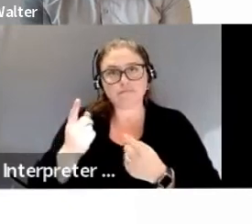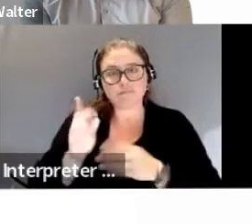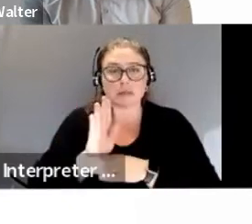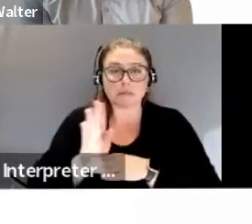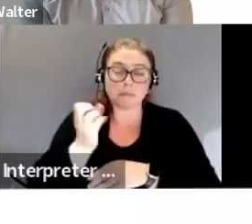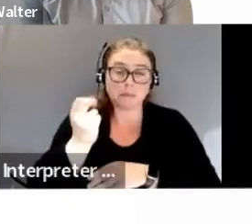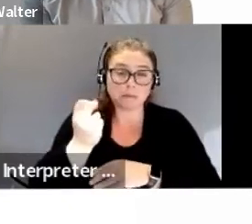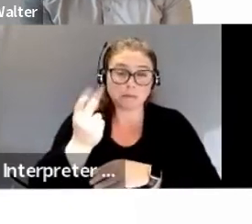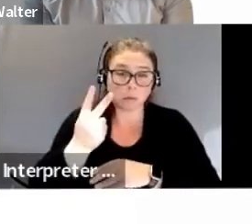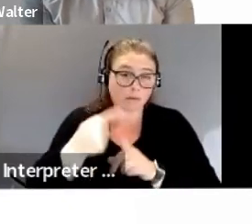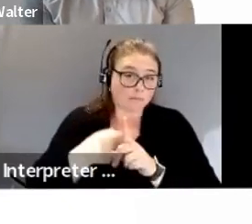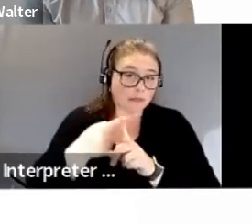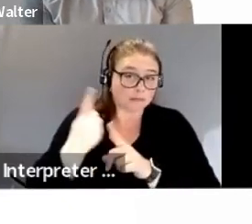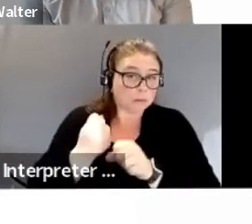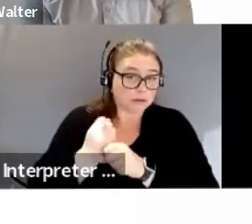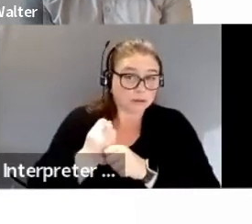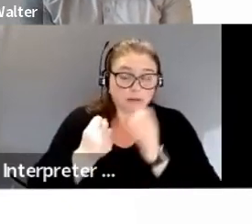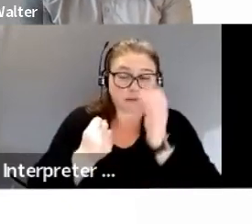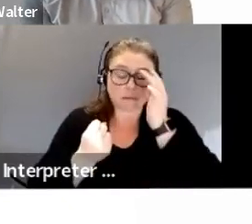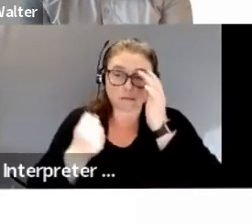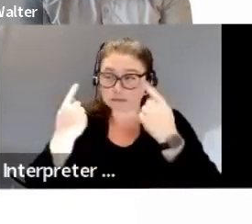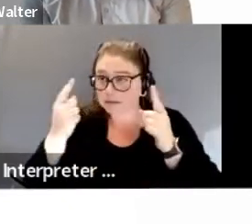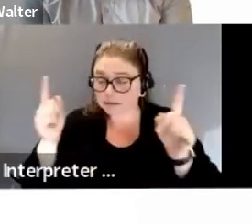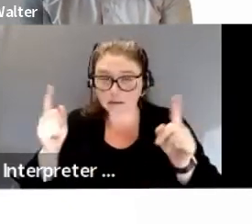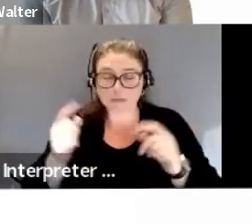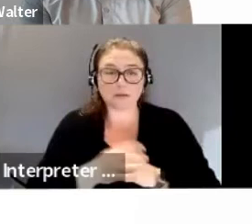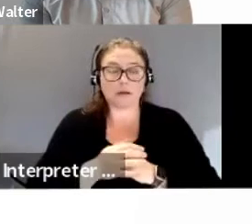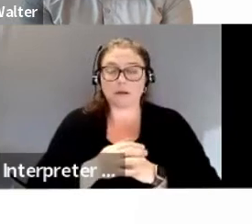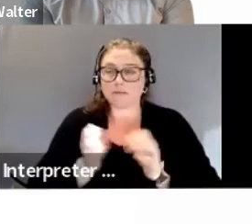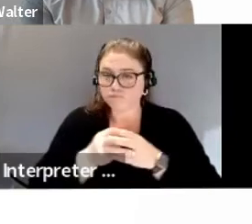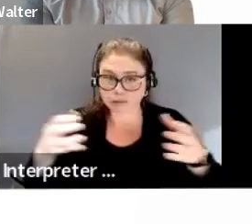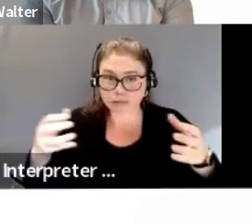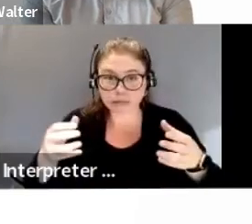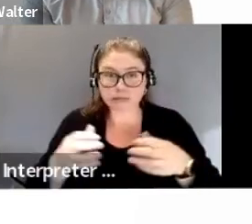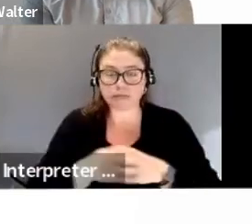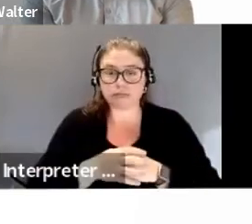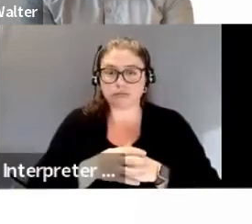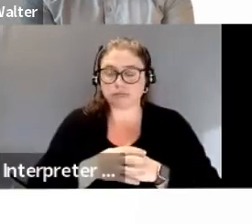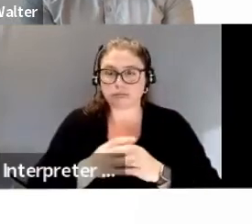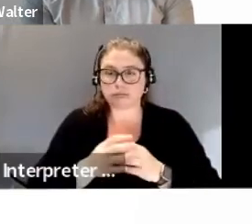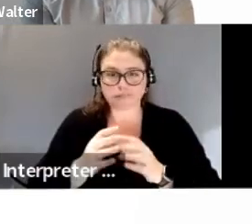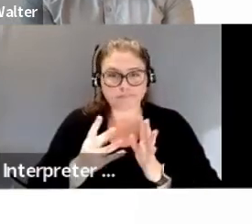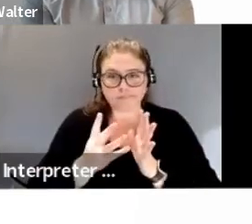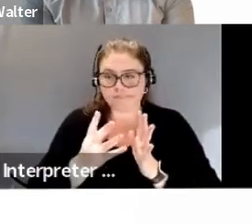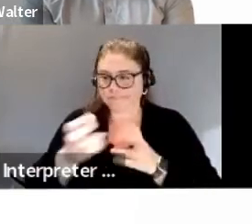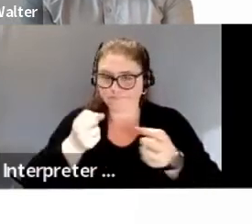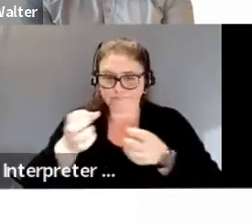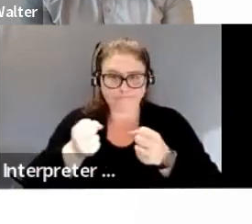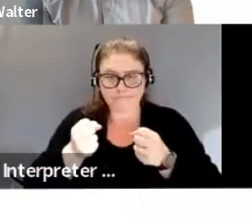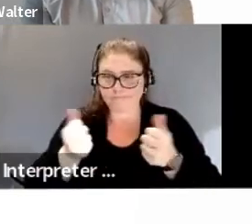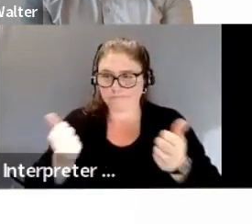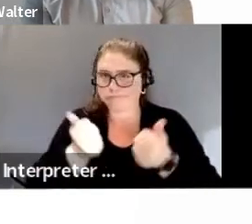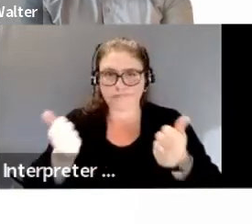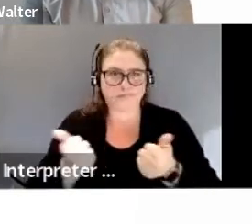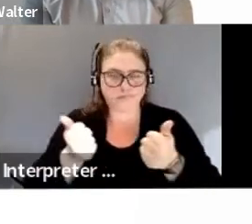been pretty successful. We've seen a lot of growth. We've quadrupled our headcount. We've actually closed a funding round. And it's been a great journey,